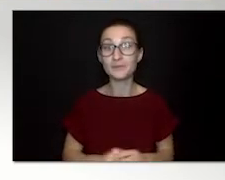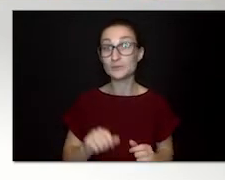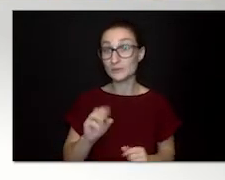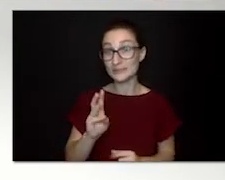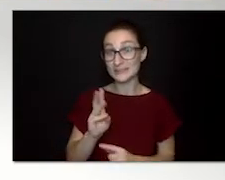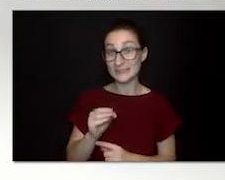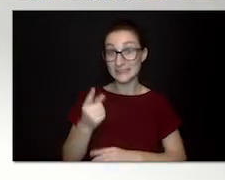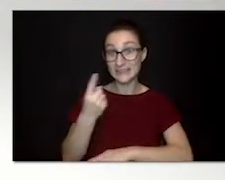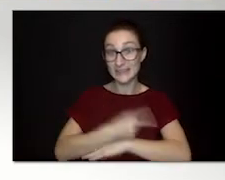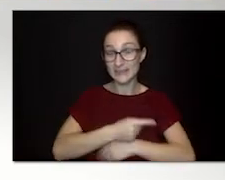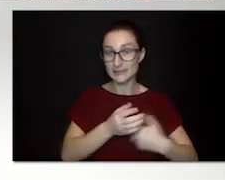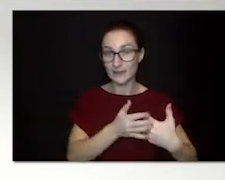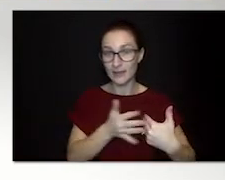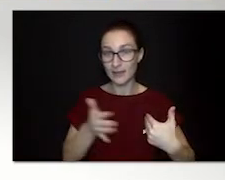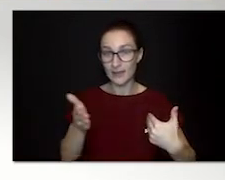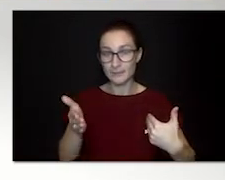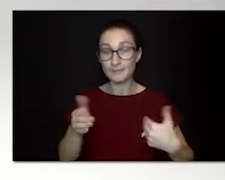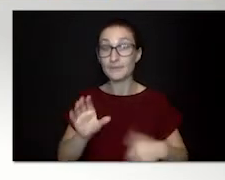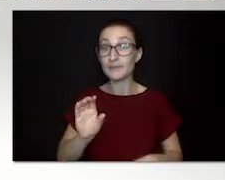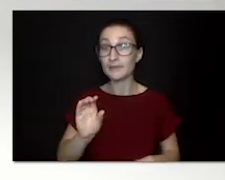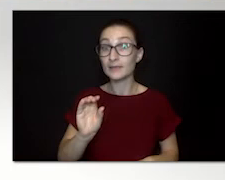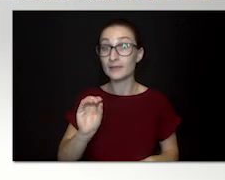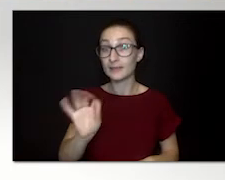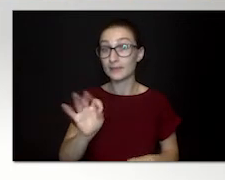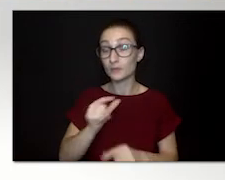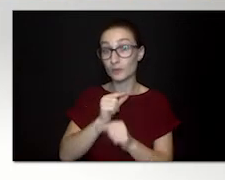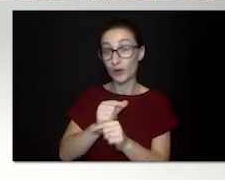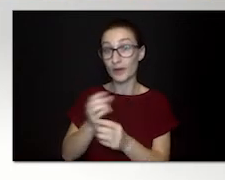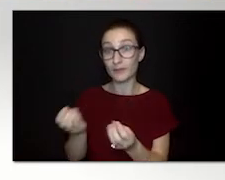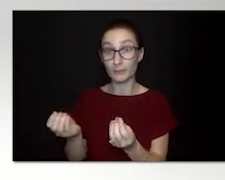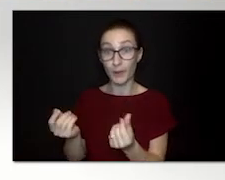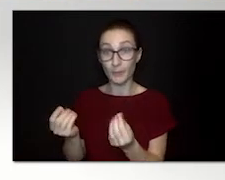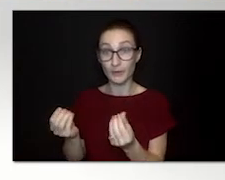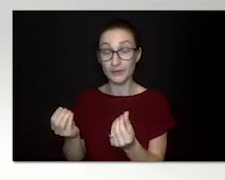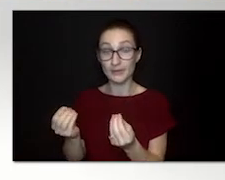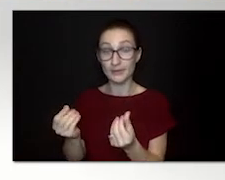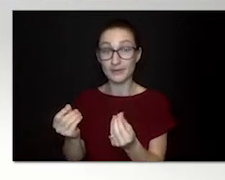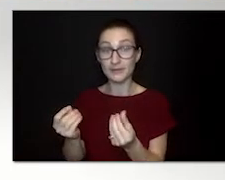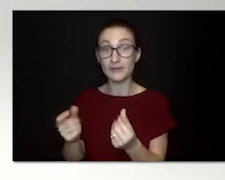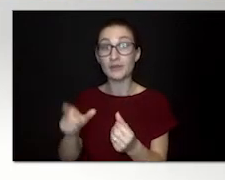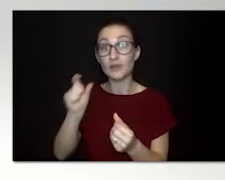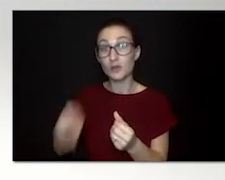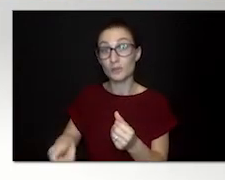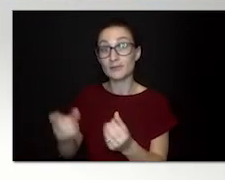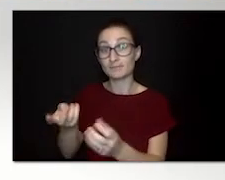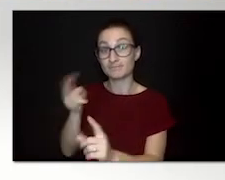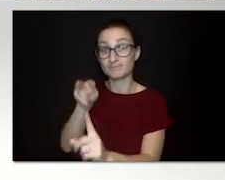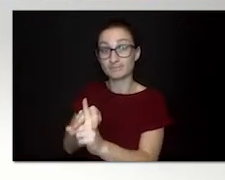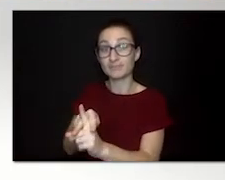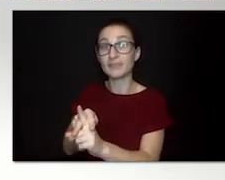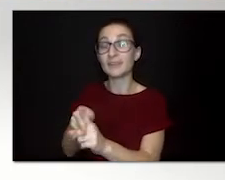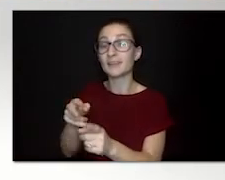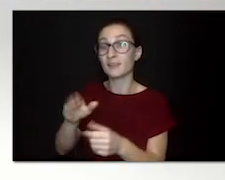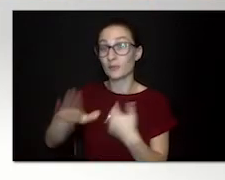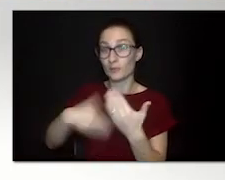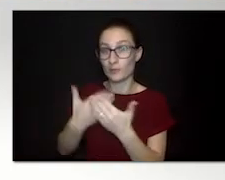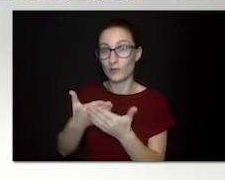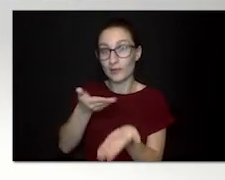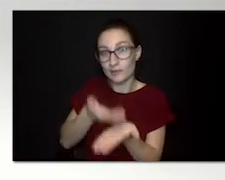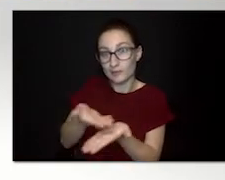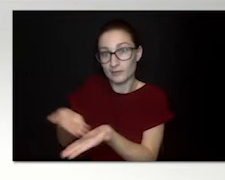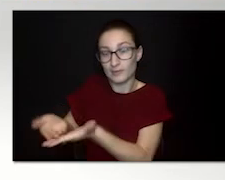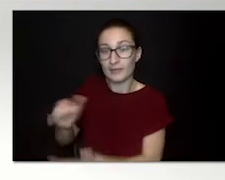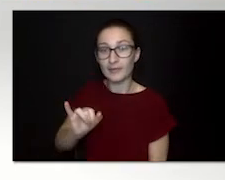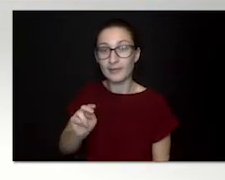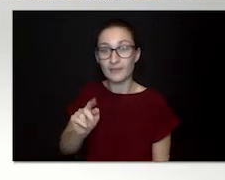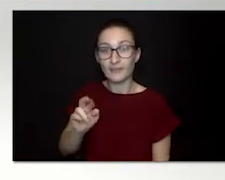60 days after being appointed, if you're guardian of property, you have to file a verified inventory. And if you're guardian of person, you have to file the